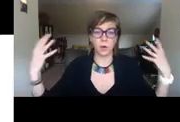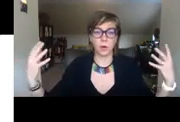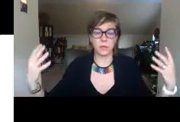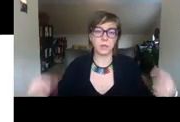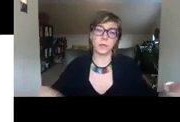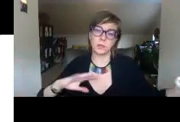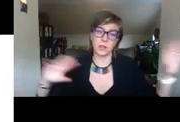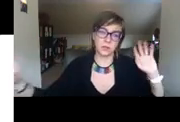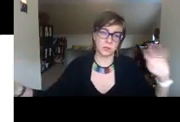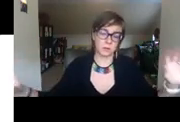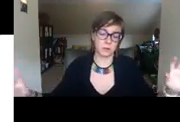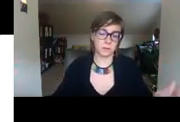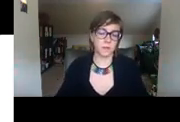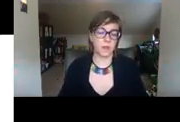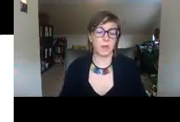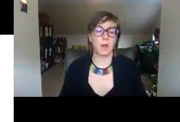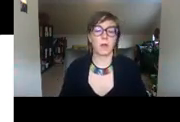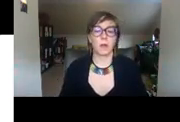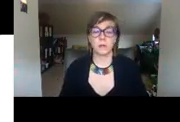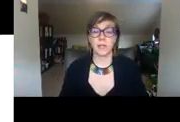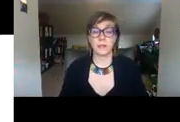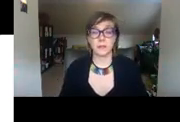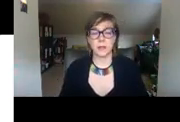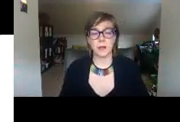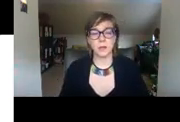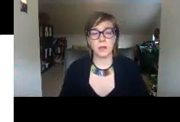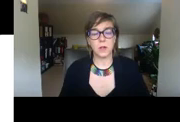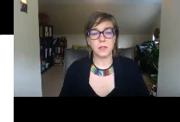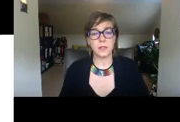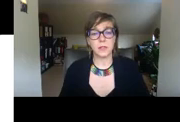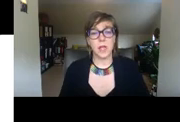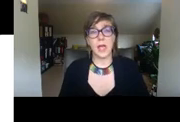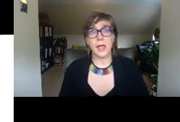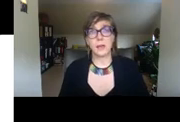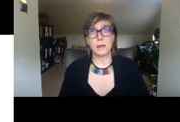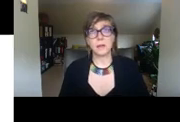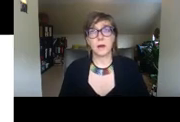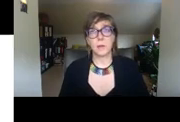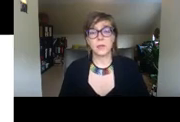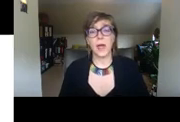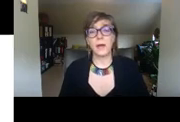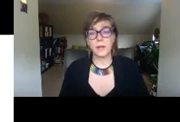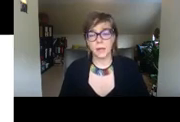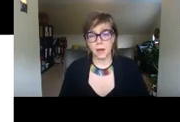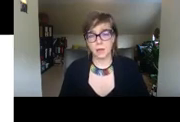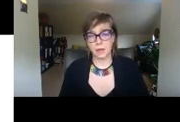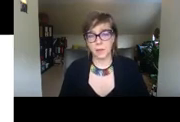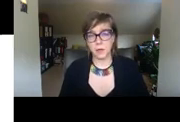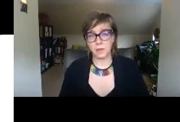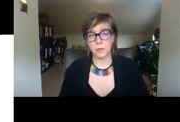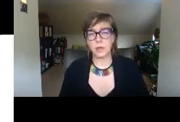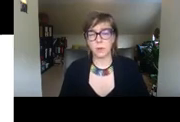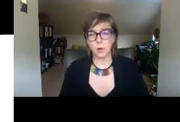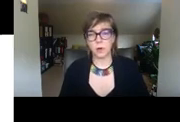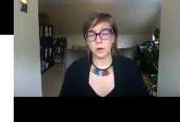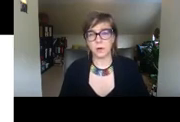right, where it comes from, changes from state to state here in the United States. And so having that, I think,